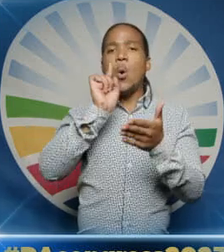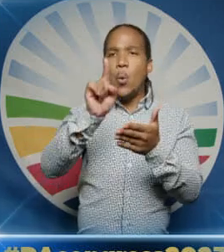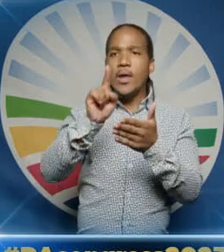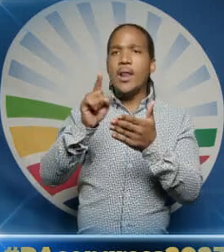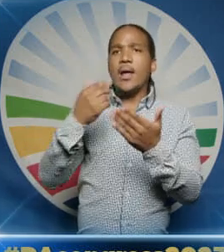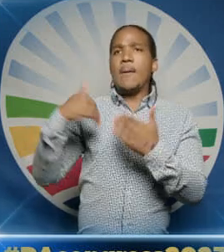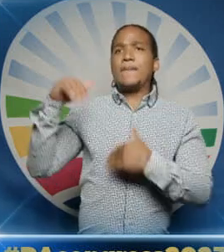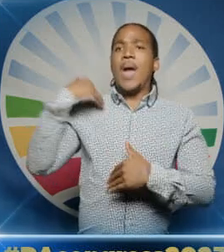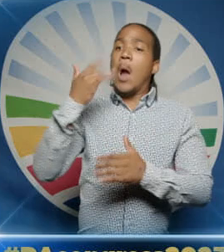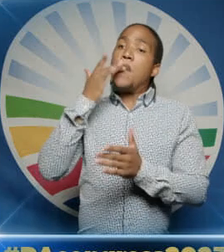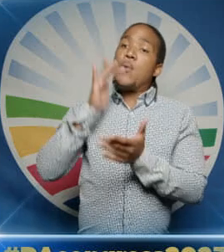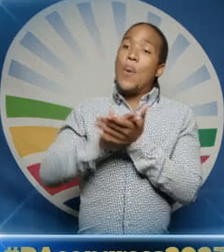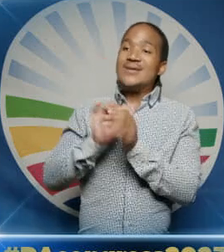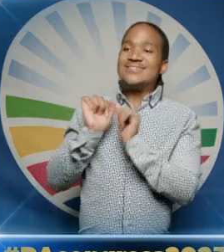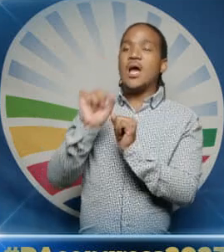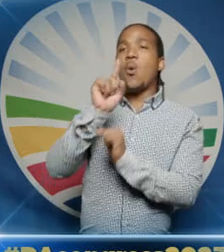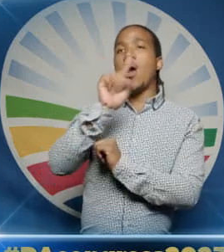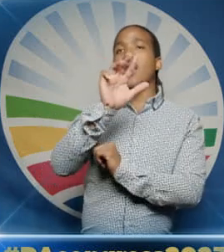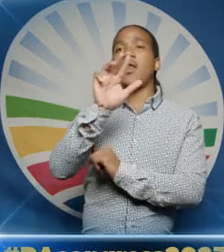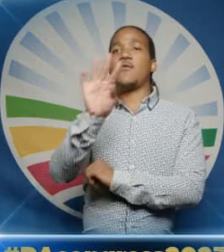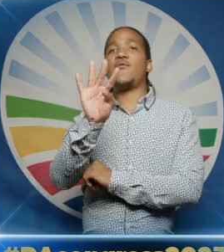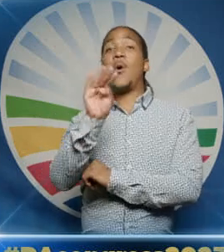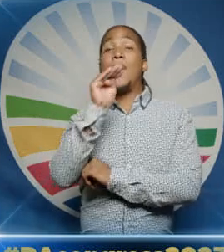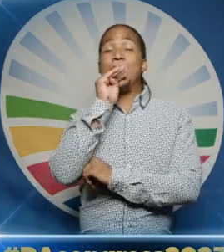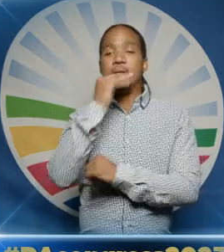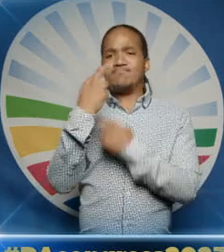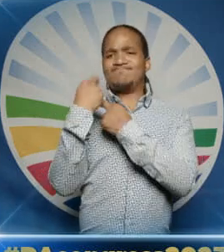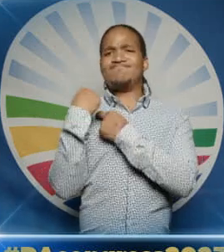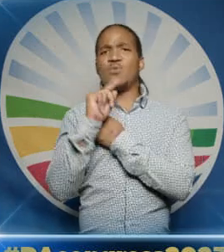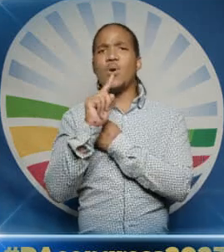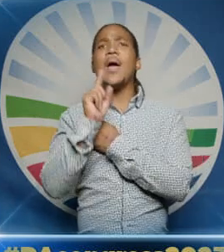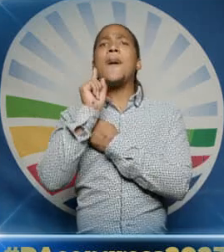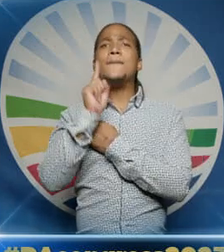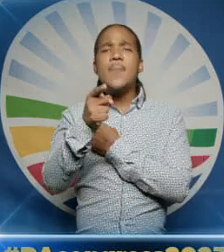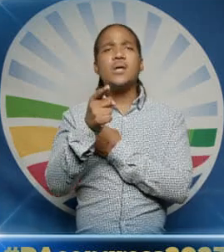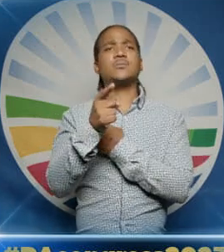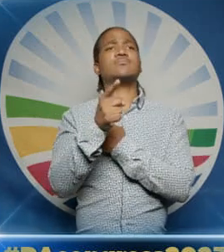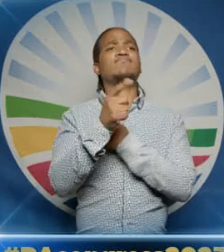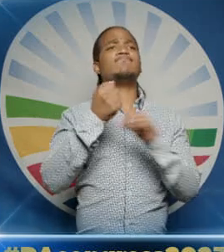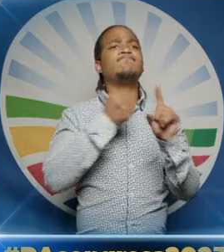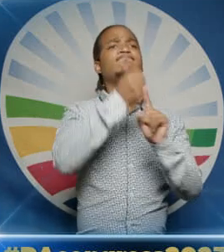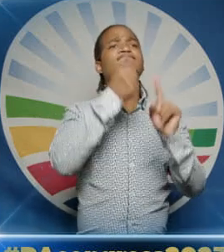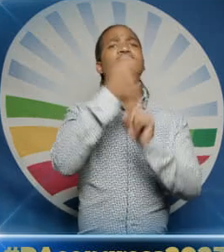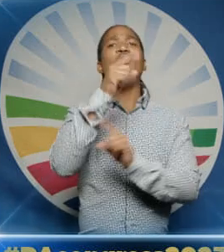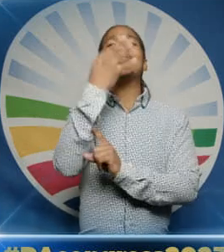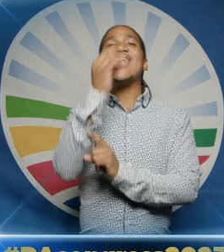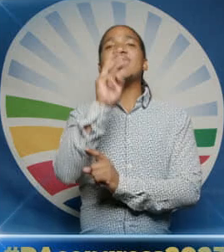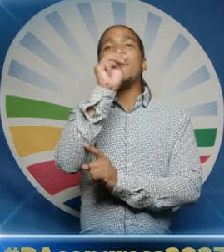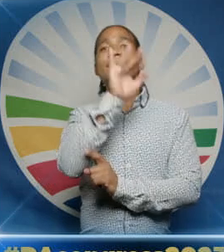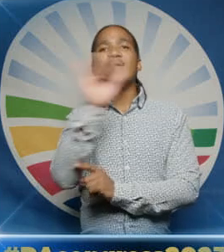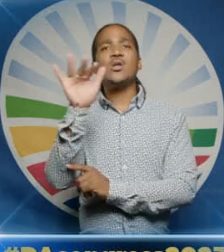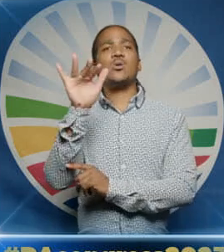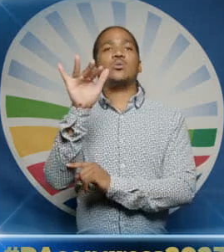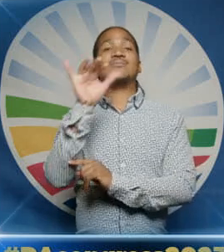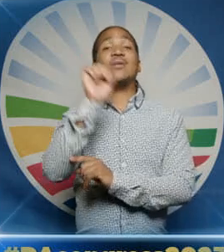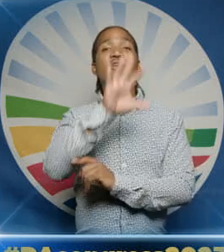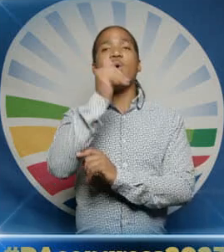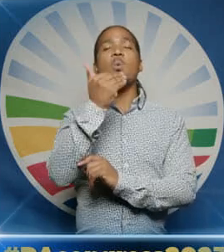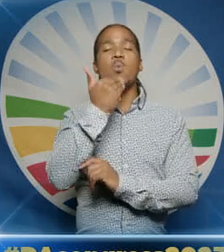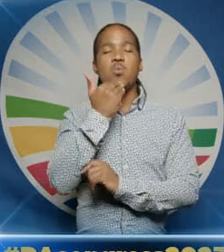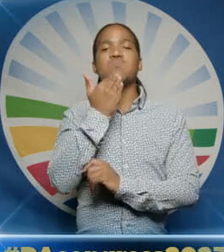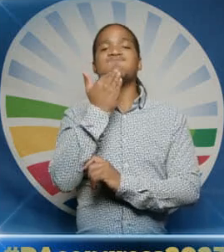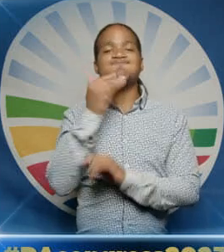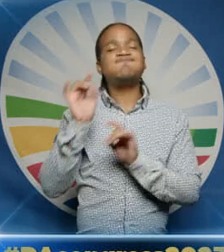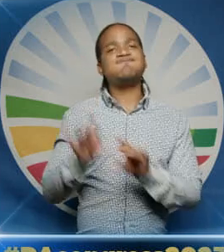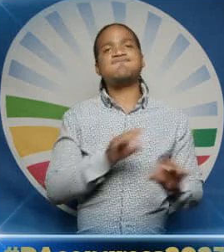1994. We have a duty to represent the 30 million South Africans who are living in poverty. We have a